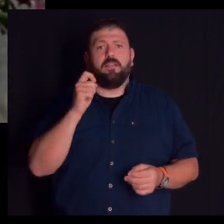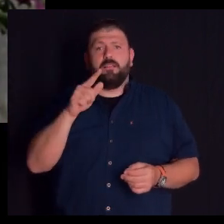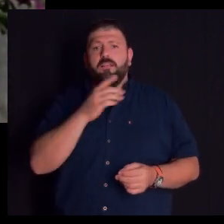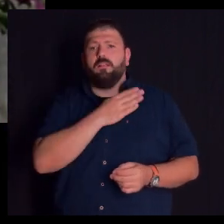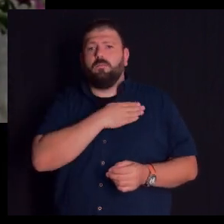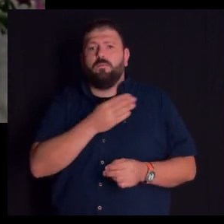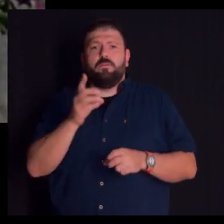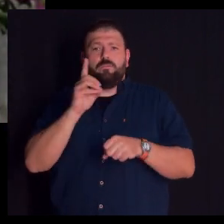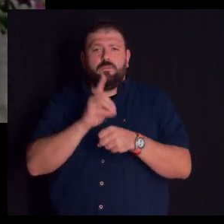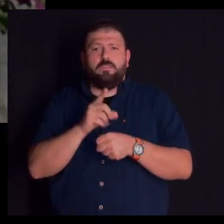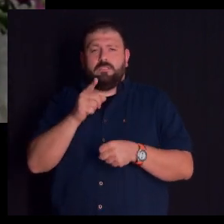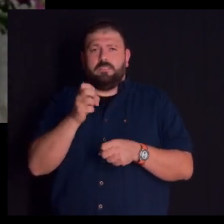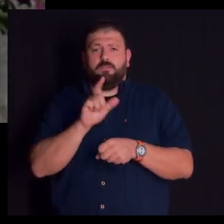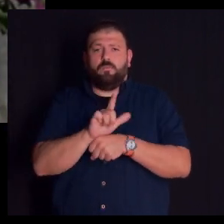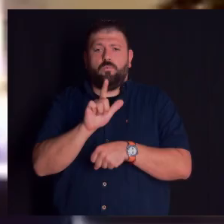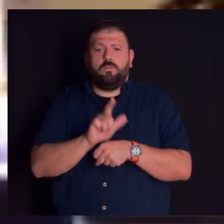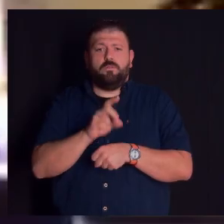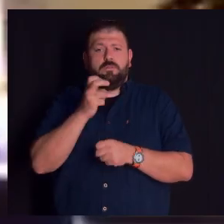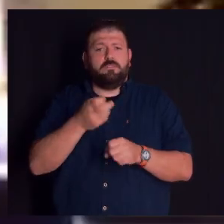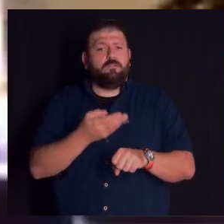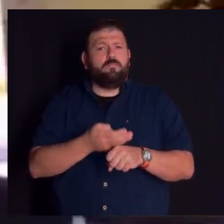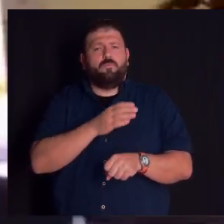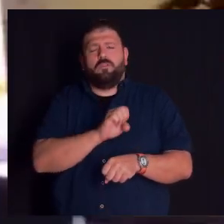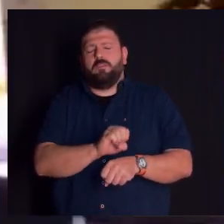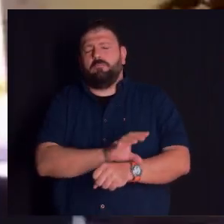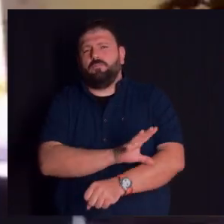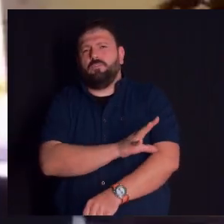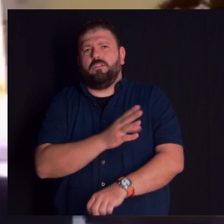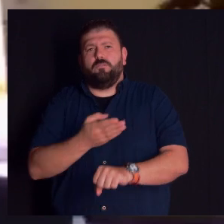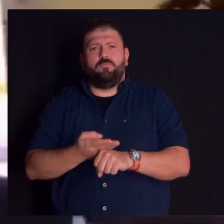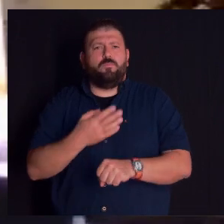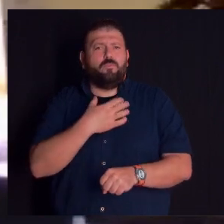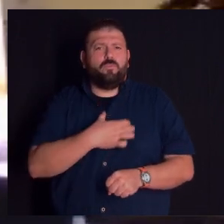good morning. I'm from Guatemala, and I'm very